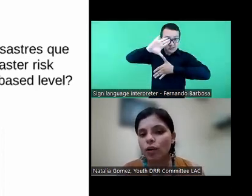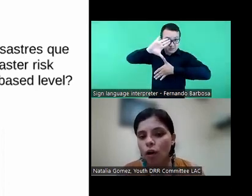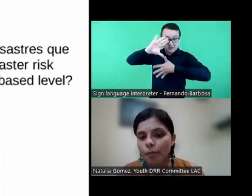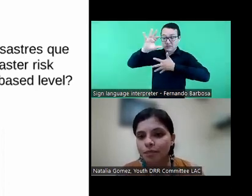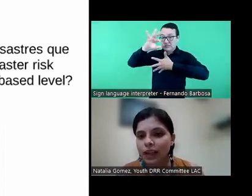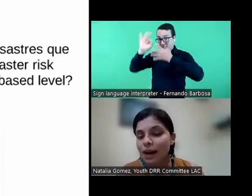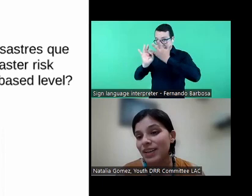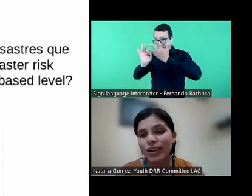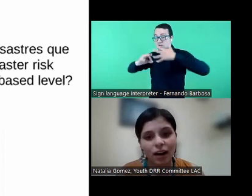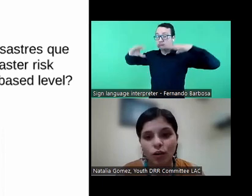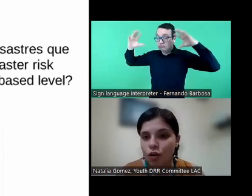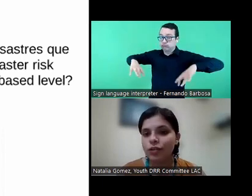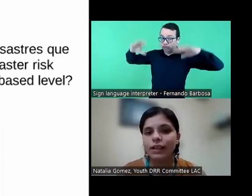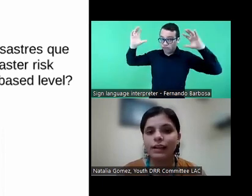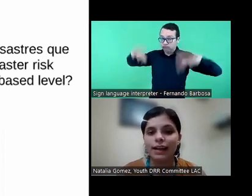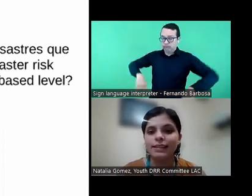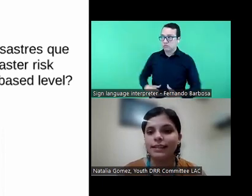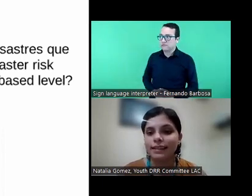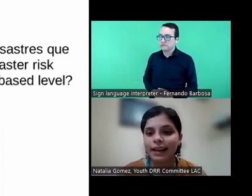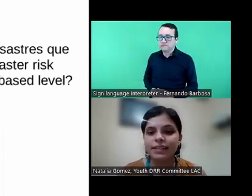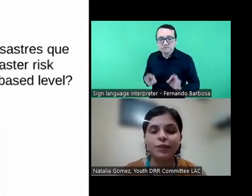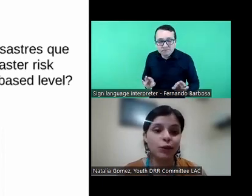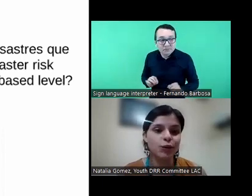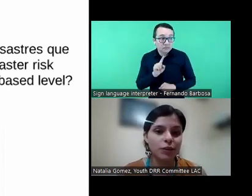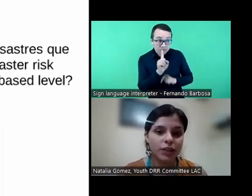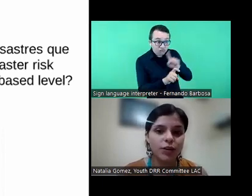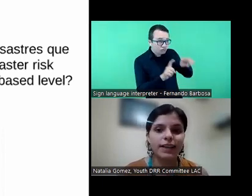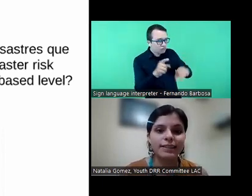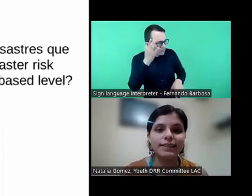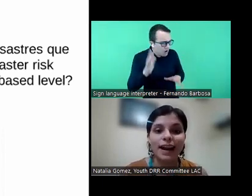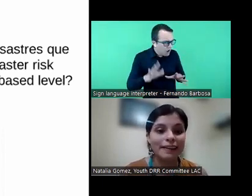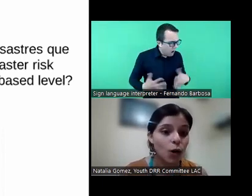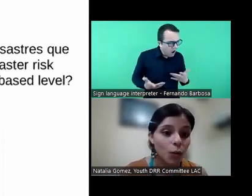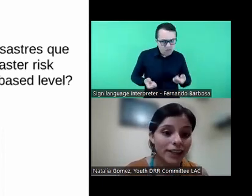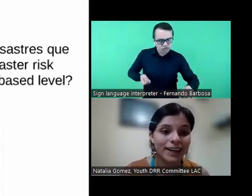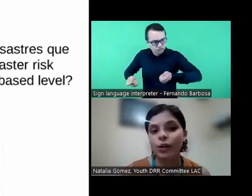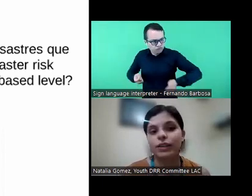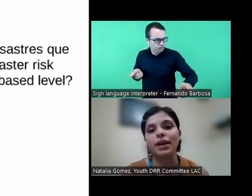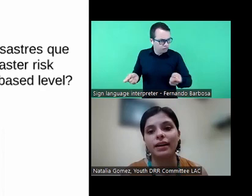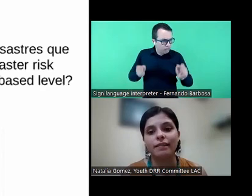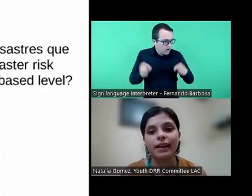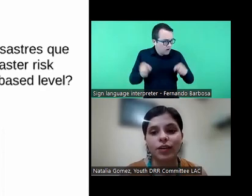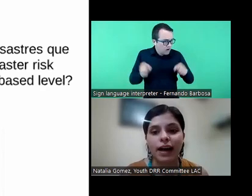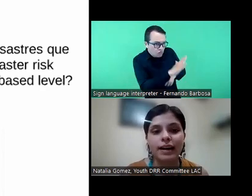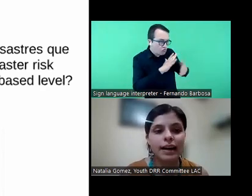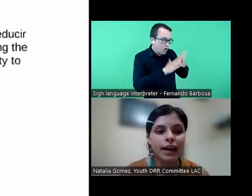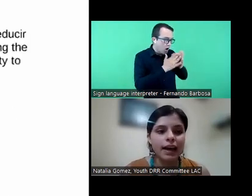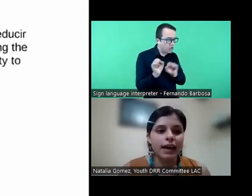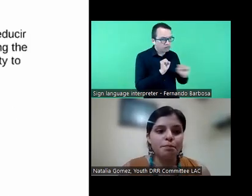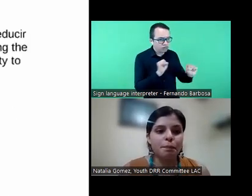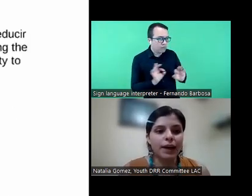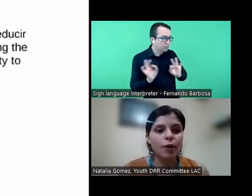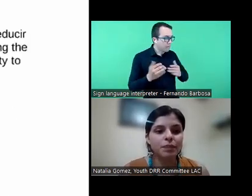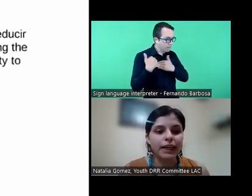the Americas and the Caribbean. However, the majority do not know the disaster risk reduction strategies at a community